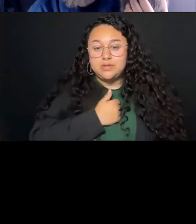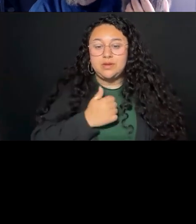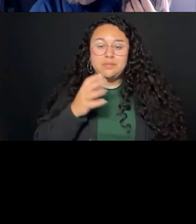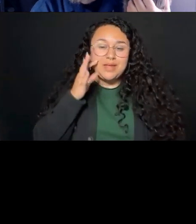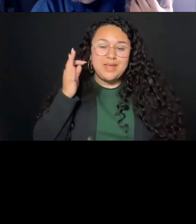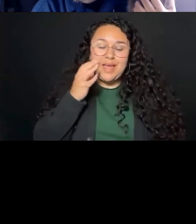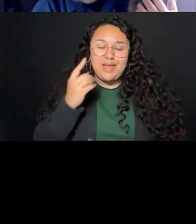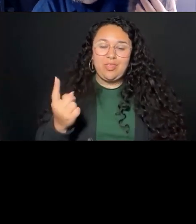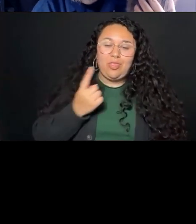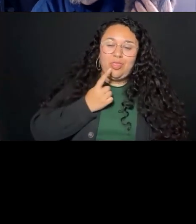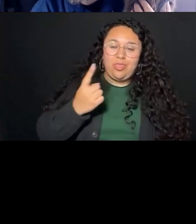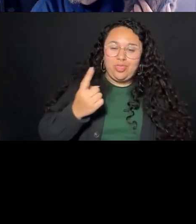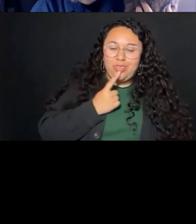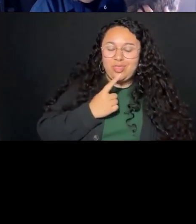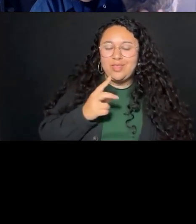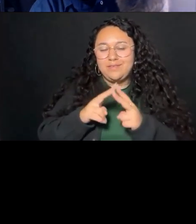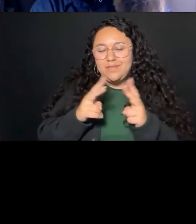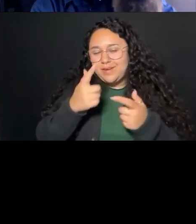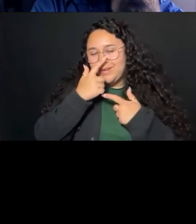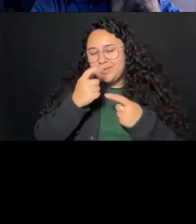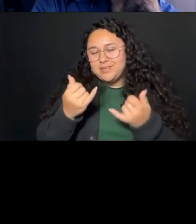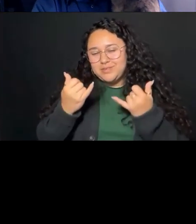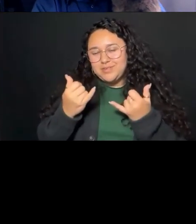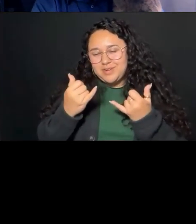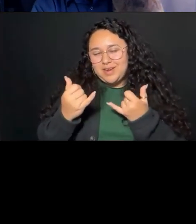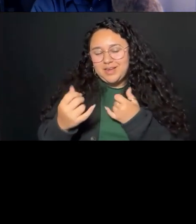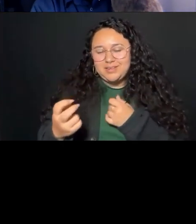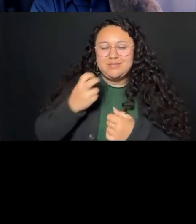interested right now in being on top of me.